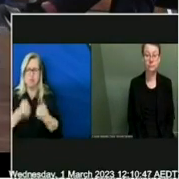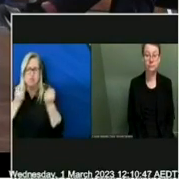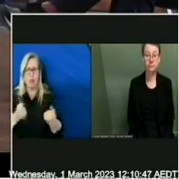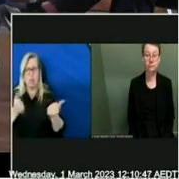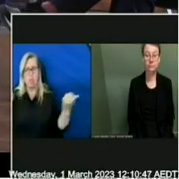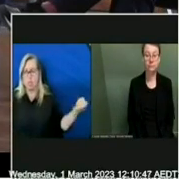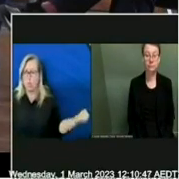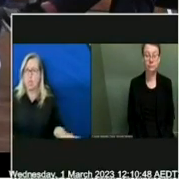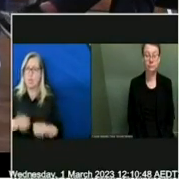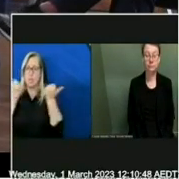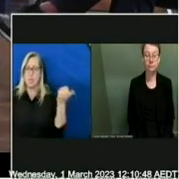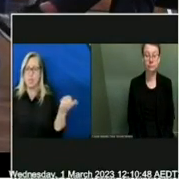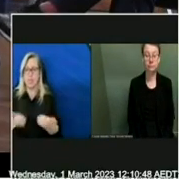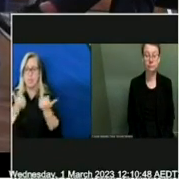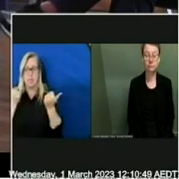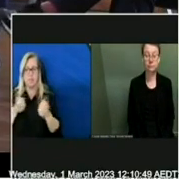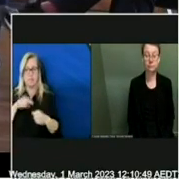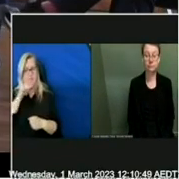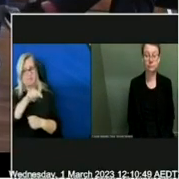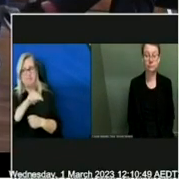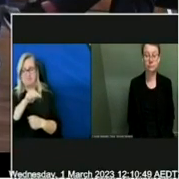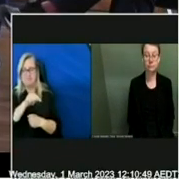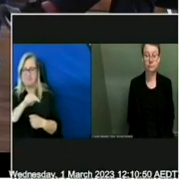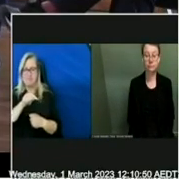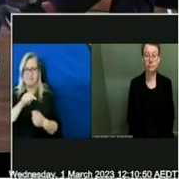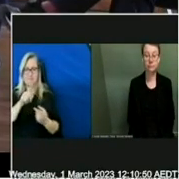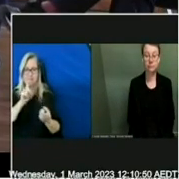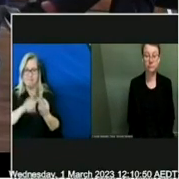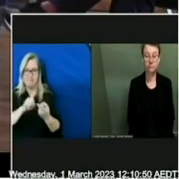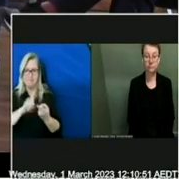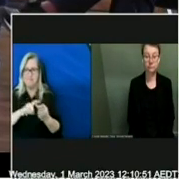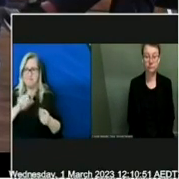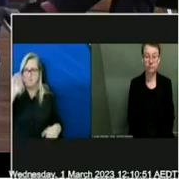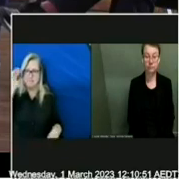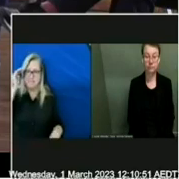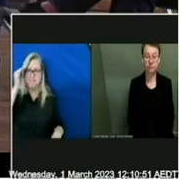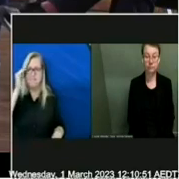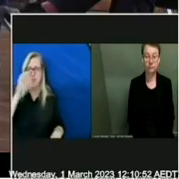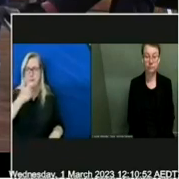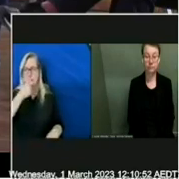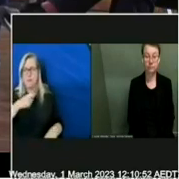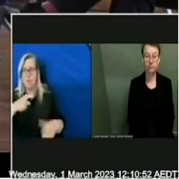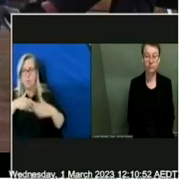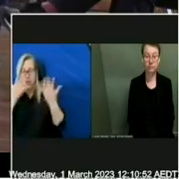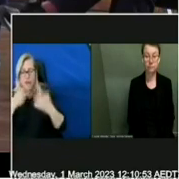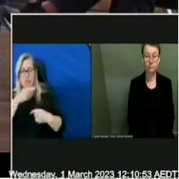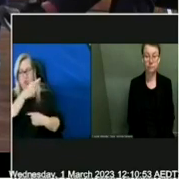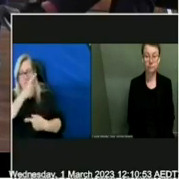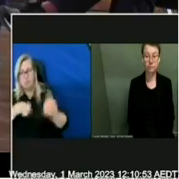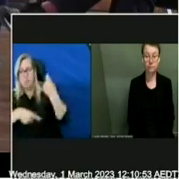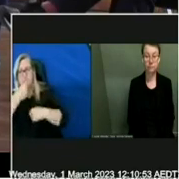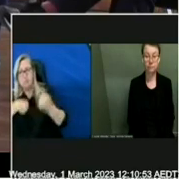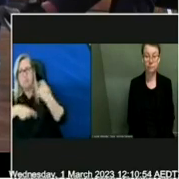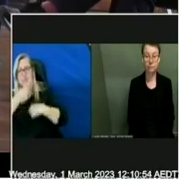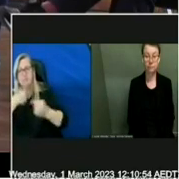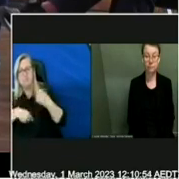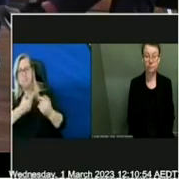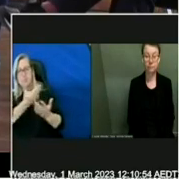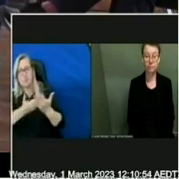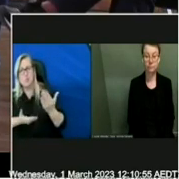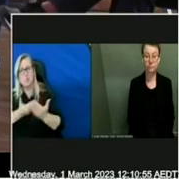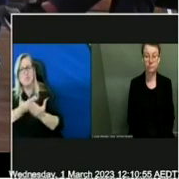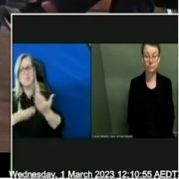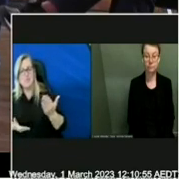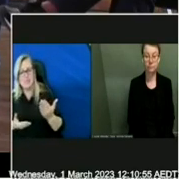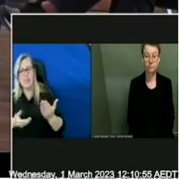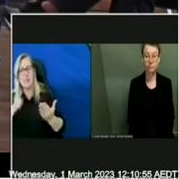her up for a couple of days so she could yarn to us and laugh with us, and then she went to sleep.